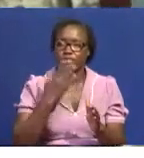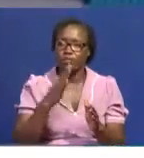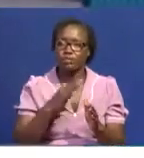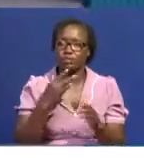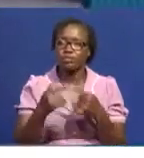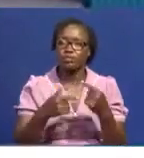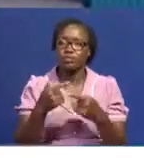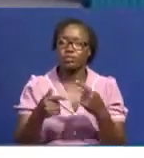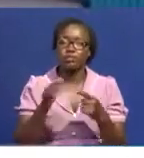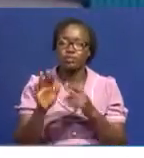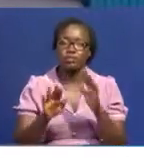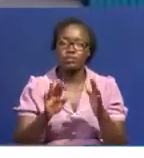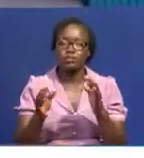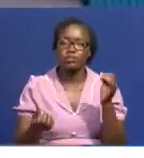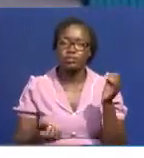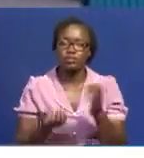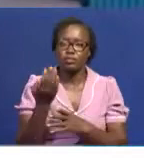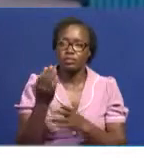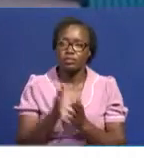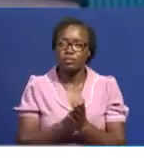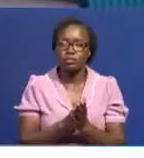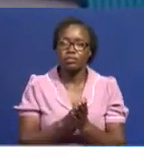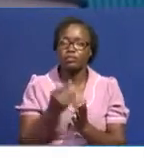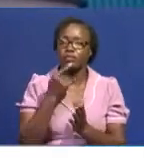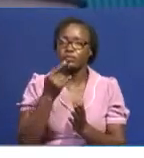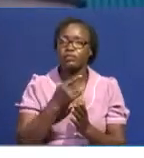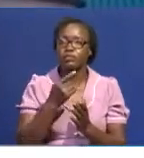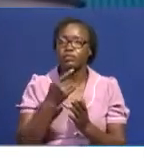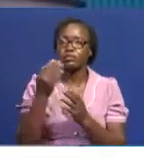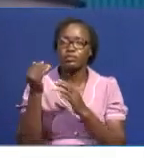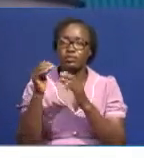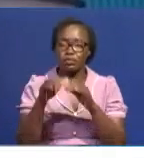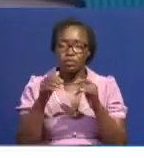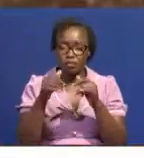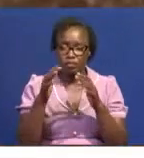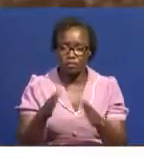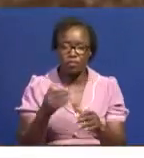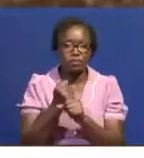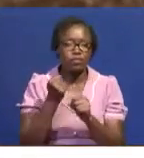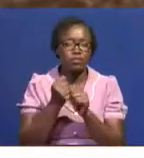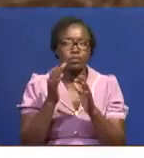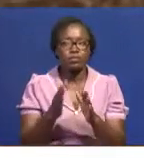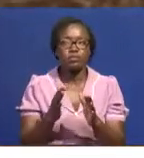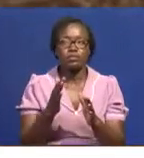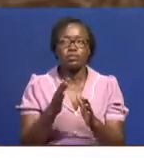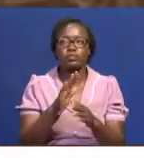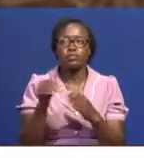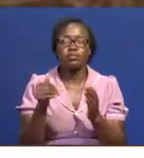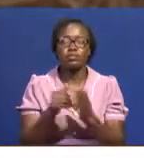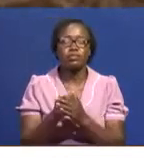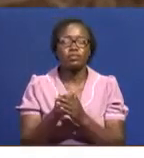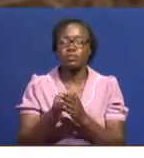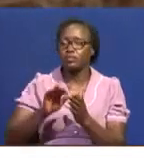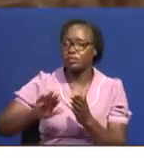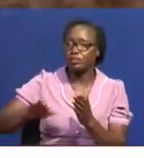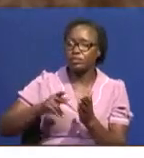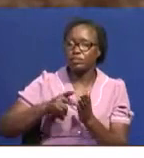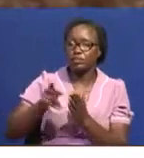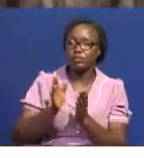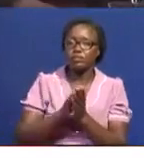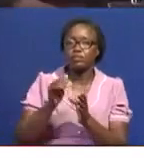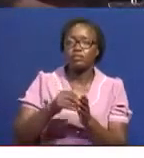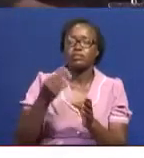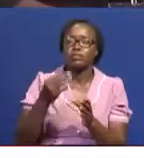their operations. Dr. Ronoh assured sugarcane farmers and workers that all their dues would be settled within